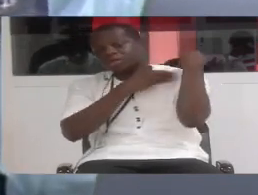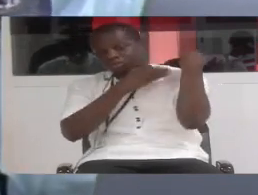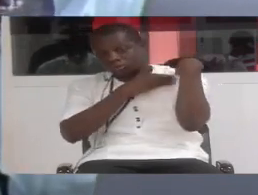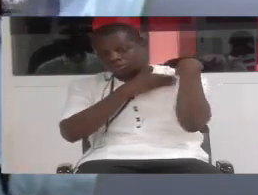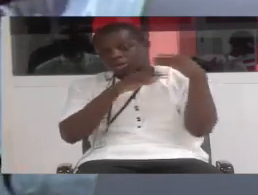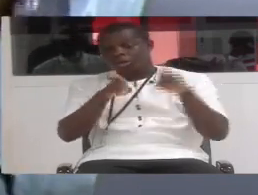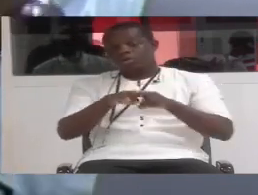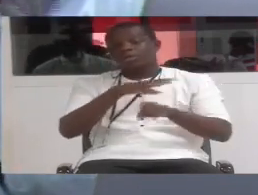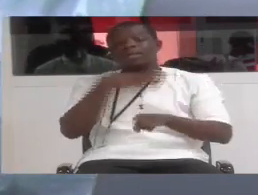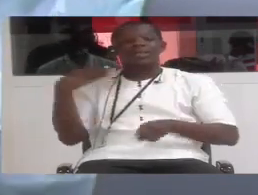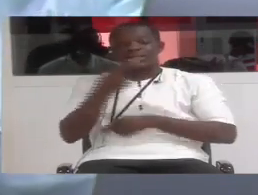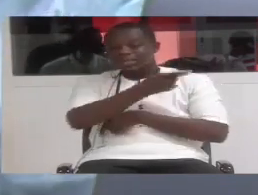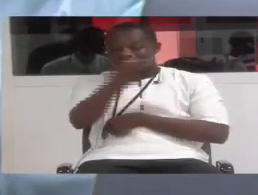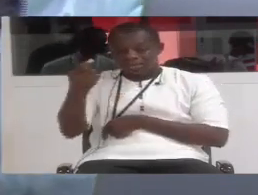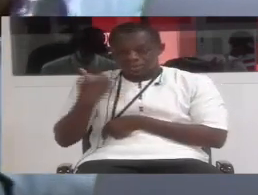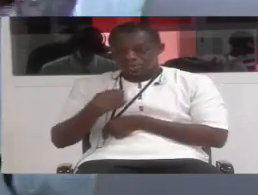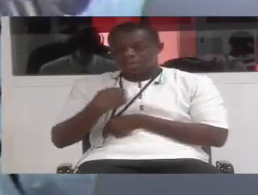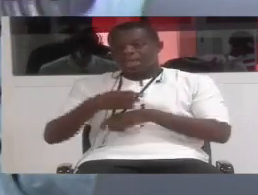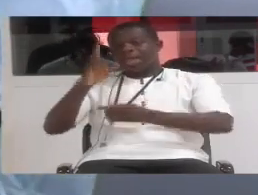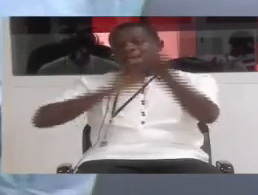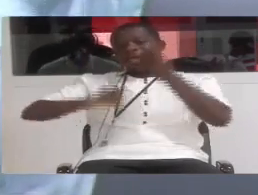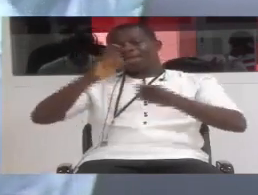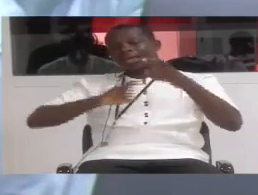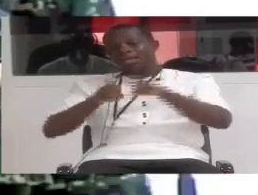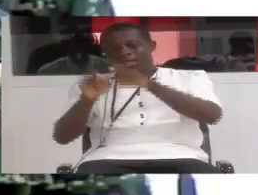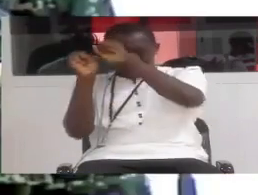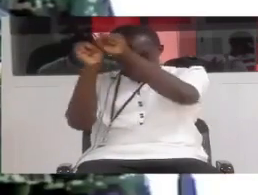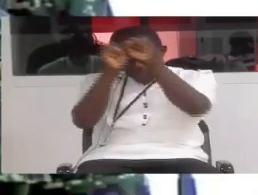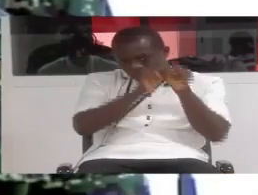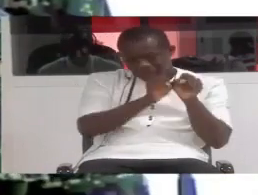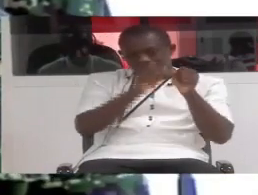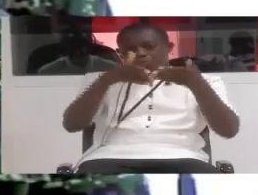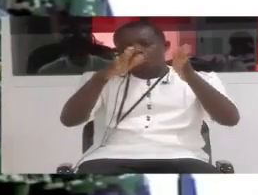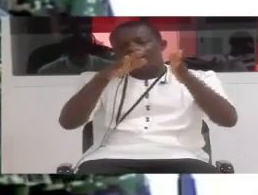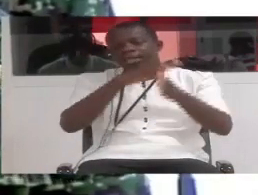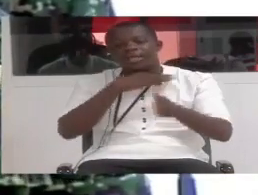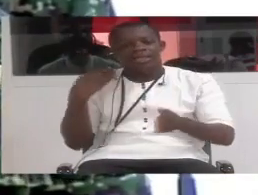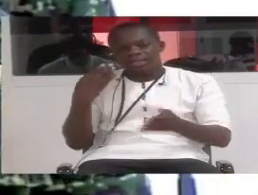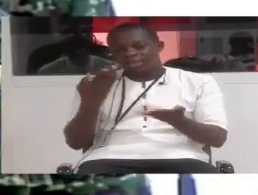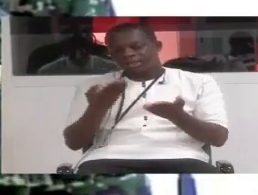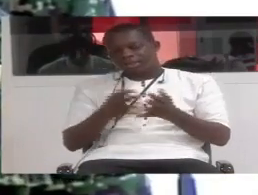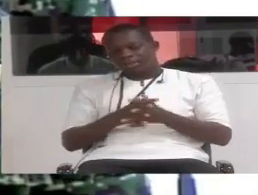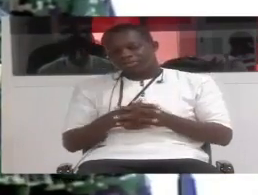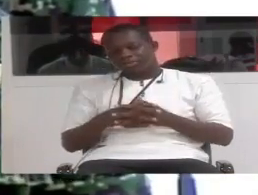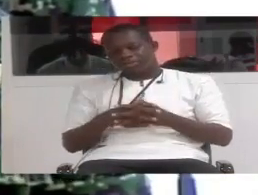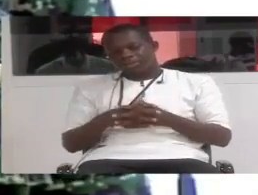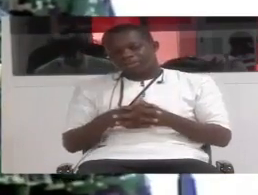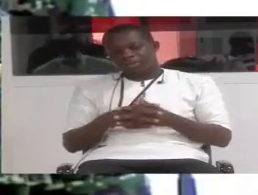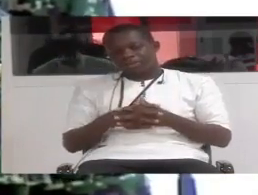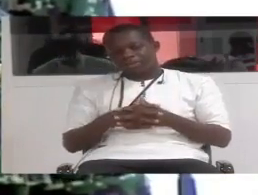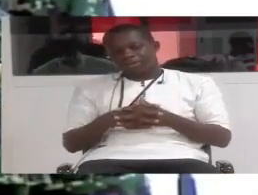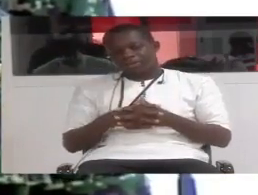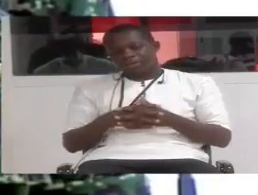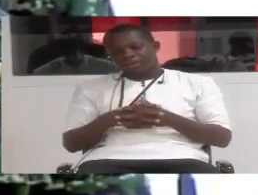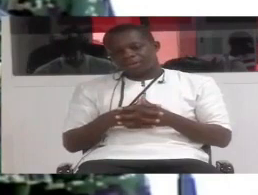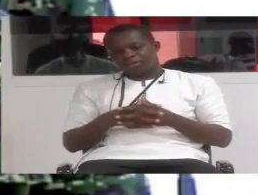people, would later cover up the manner of the execution? Ndax li nekut ci yow lu doy war nguur gi nga xamne mo